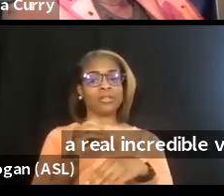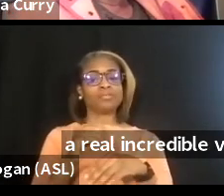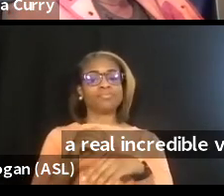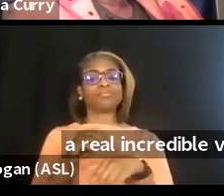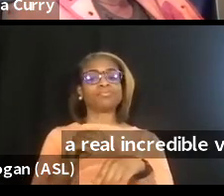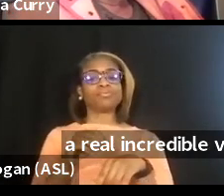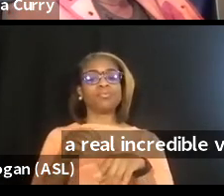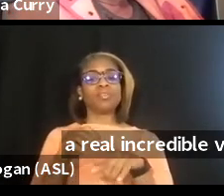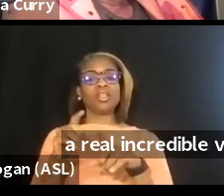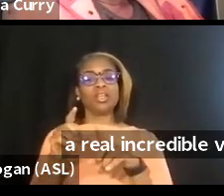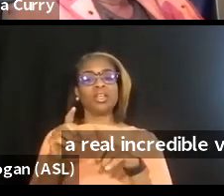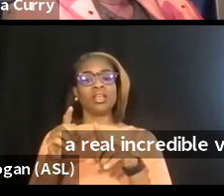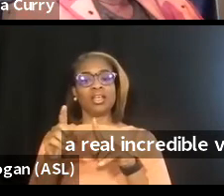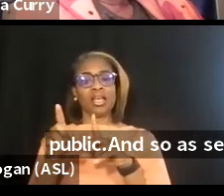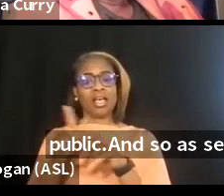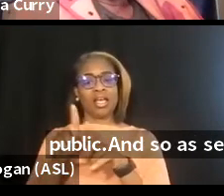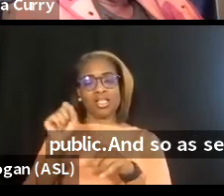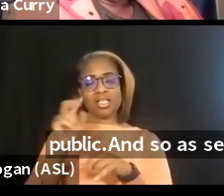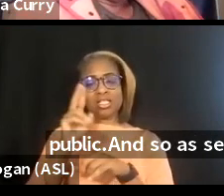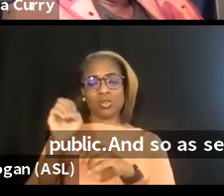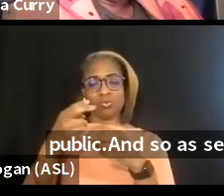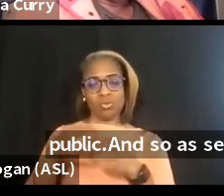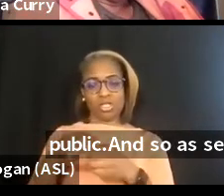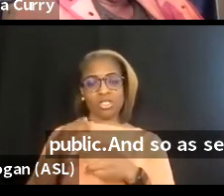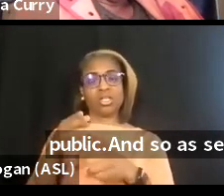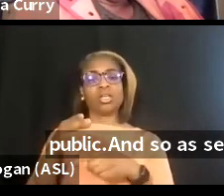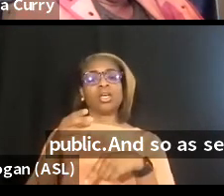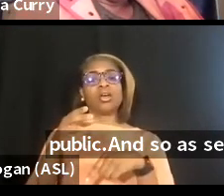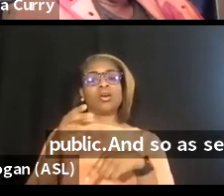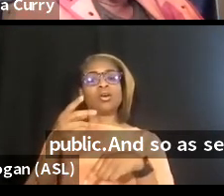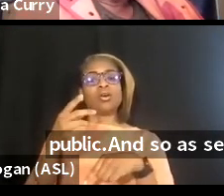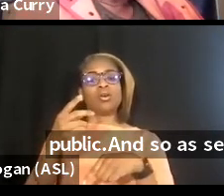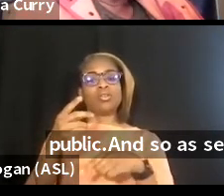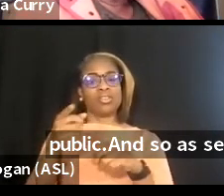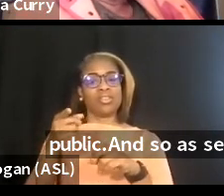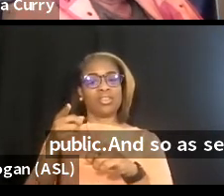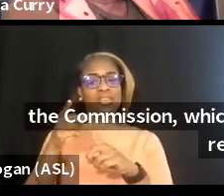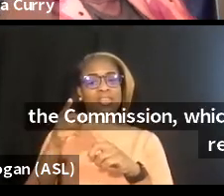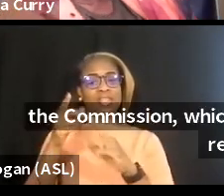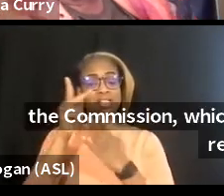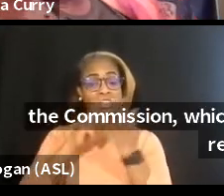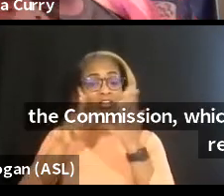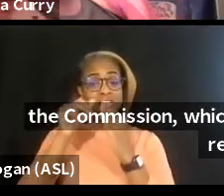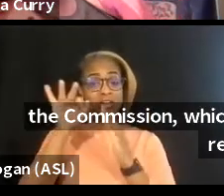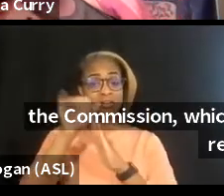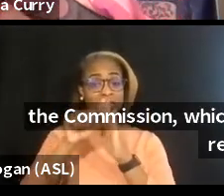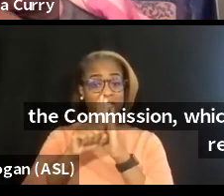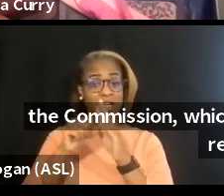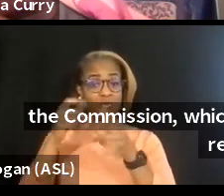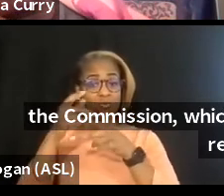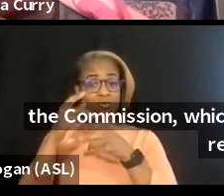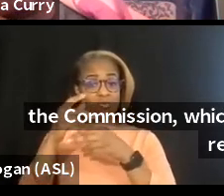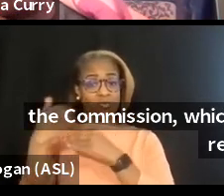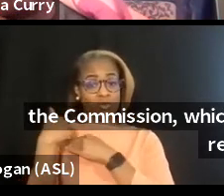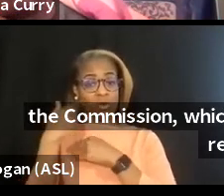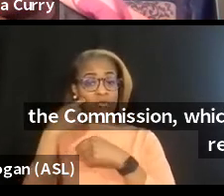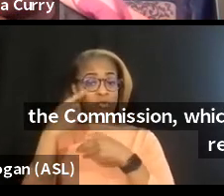commission, which, as Sue mentioned earlier, is responsible for keeping the public record in the Constitution,